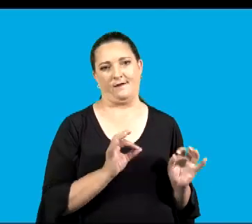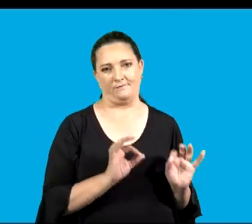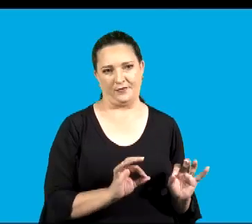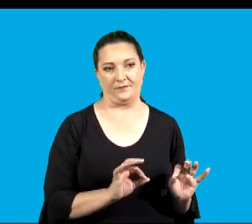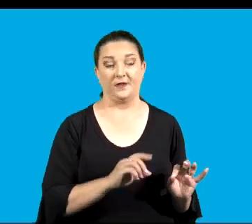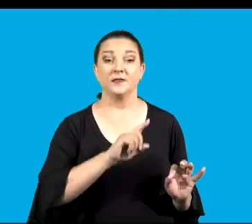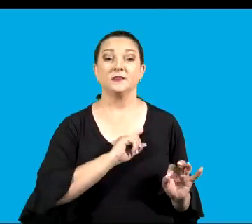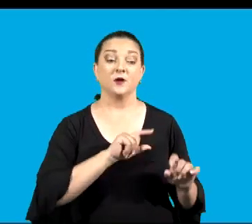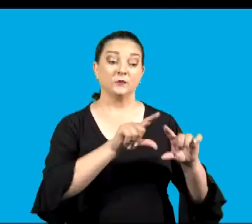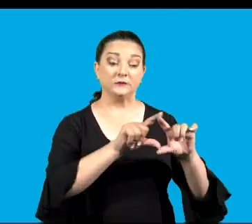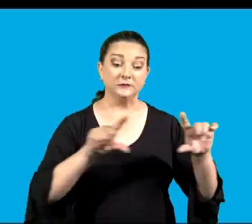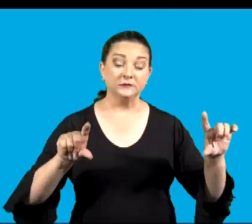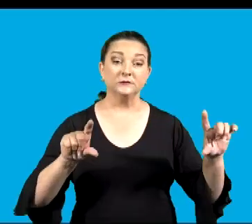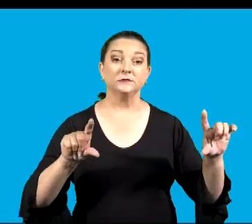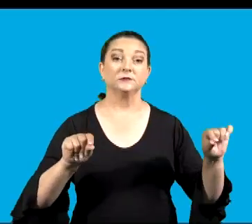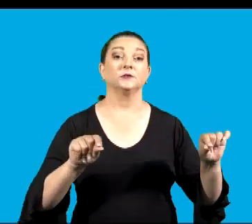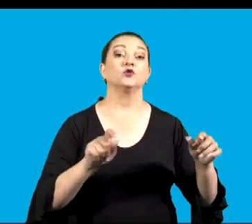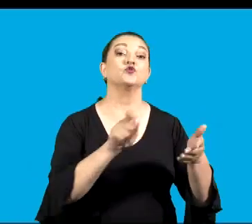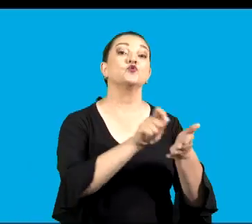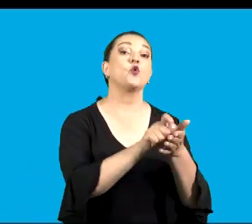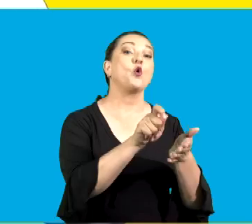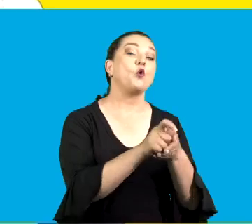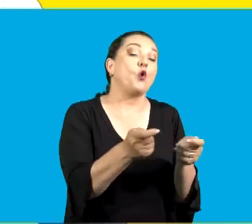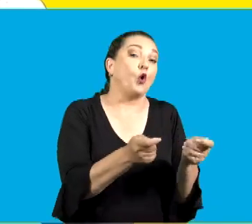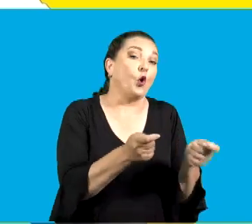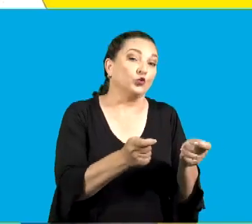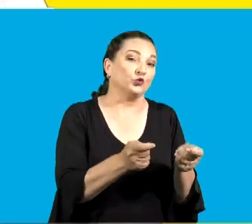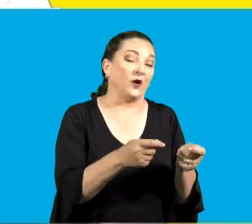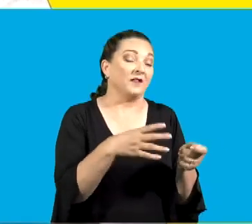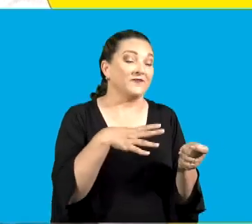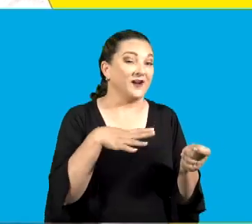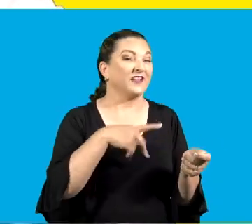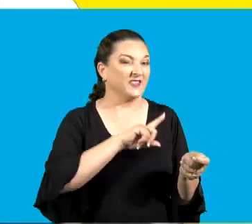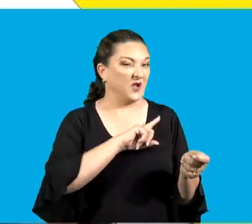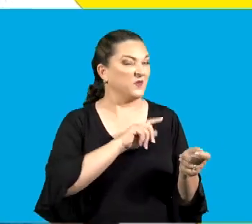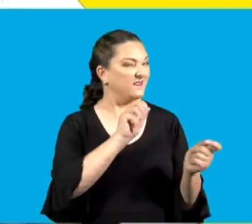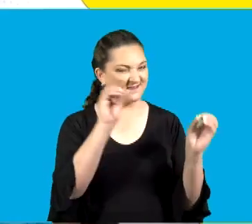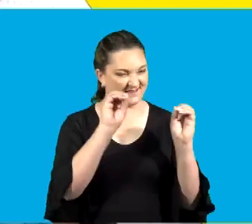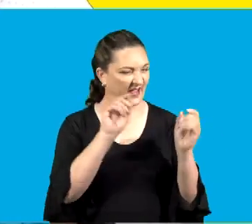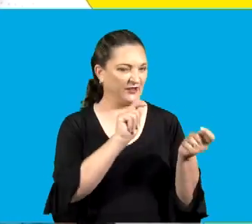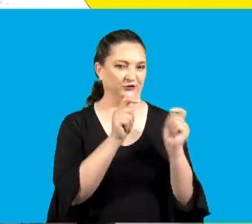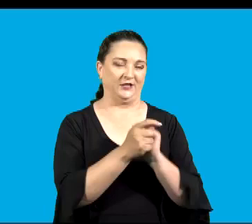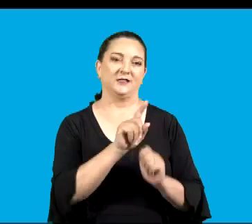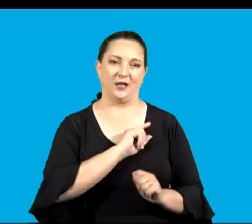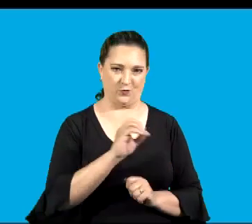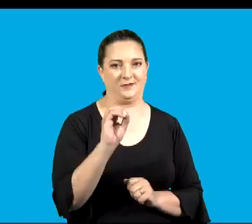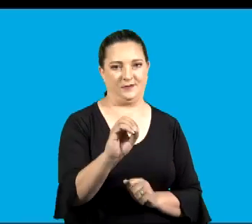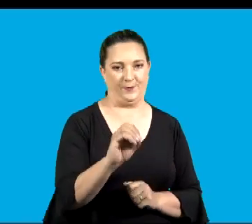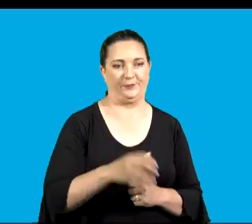here, because they said if there's no change, I put a 0. Then I'll come